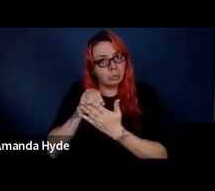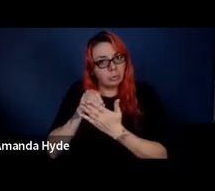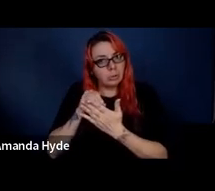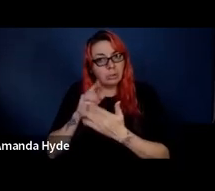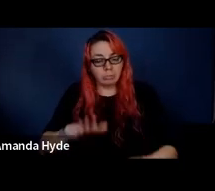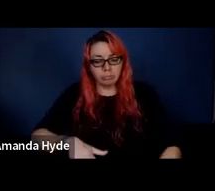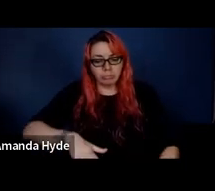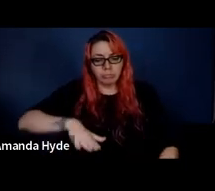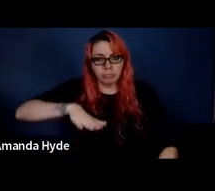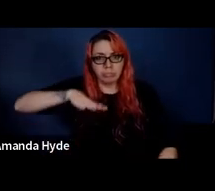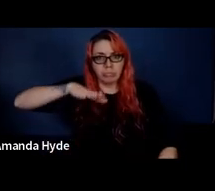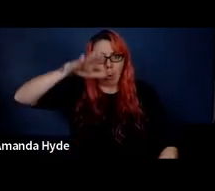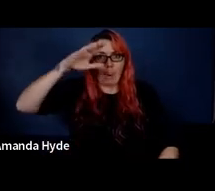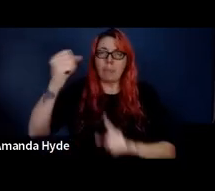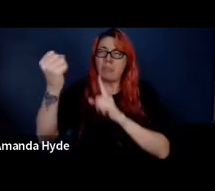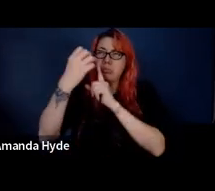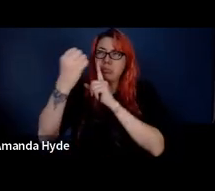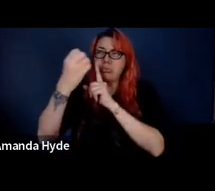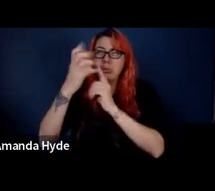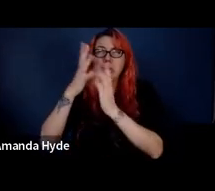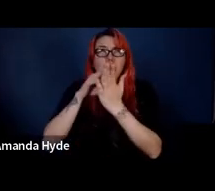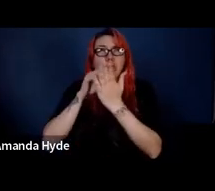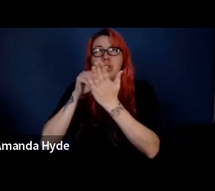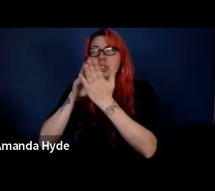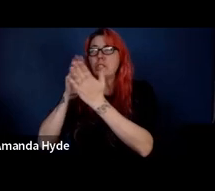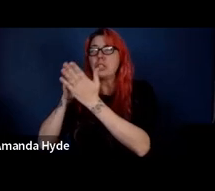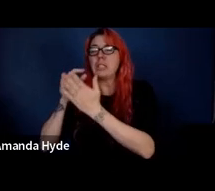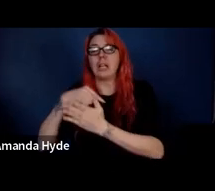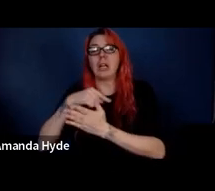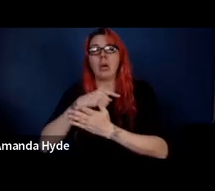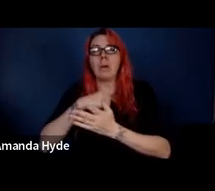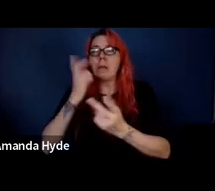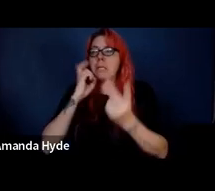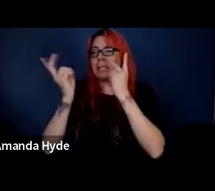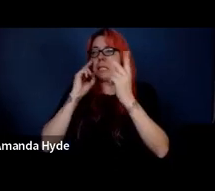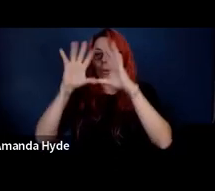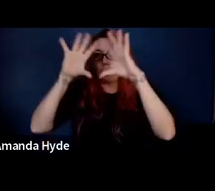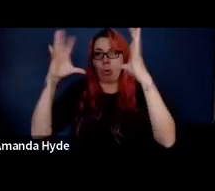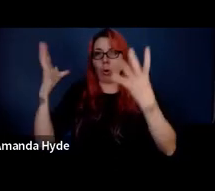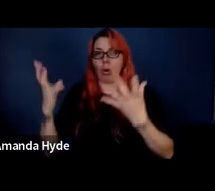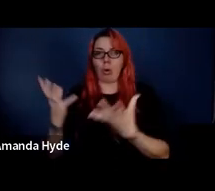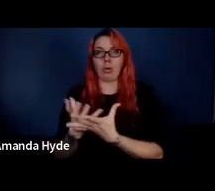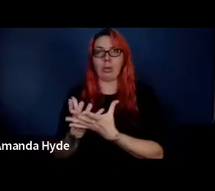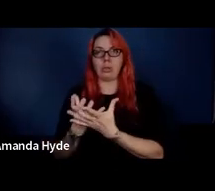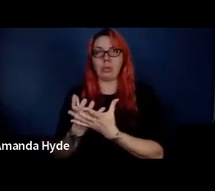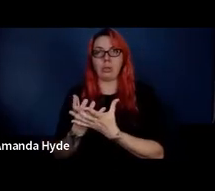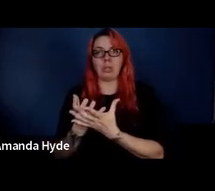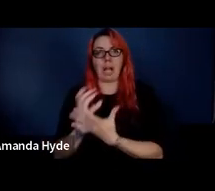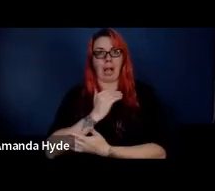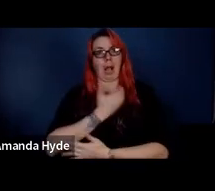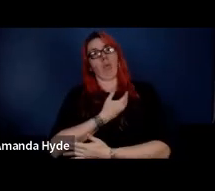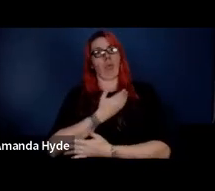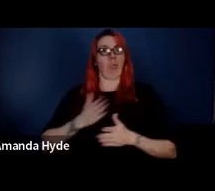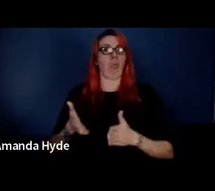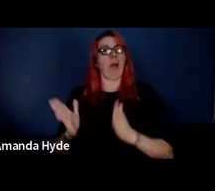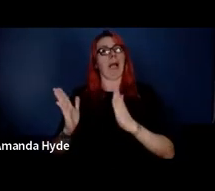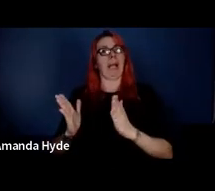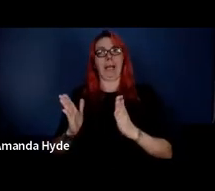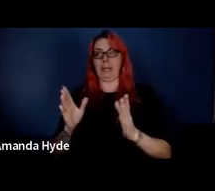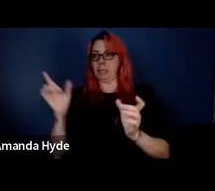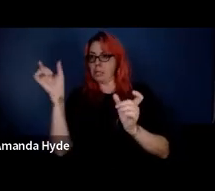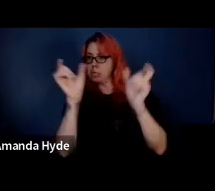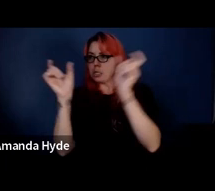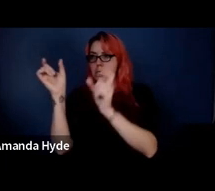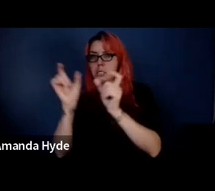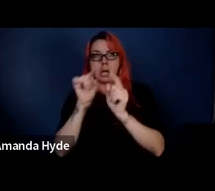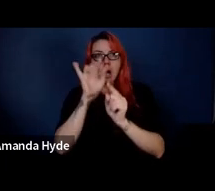particular kinds of ways, right? And so much more. And thank you. There's so much wonderful things being put in the chat